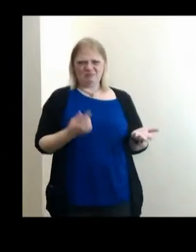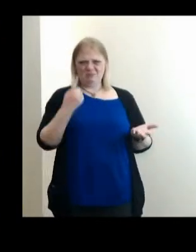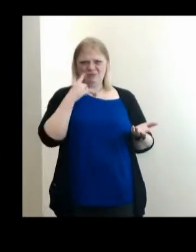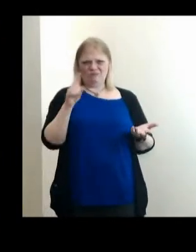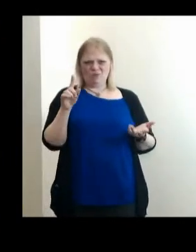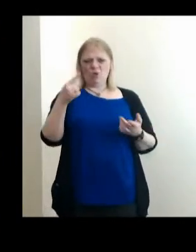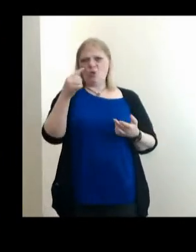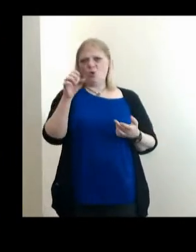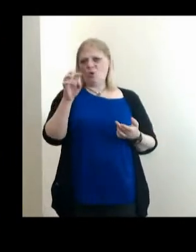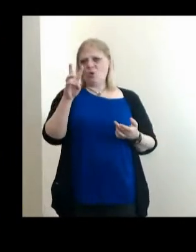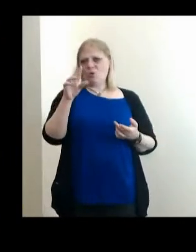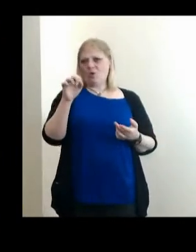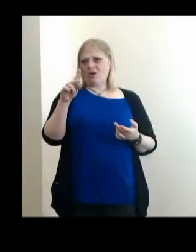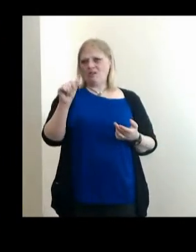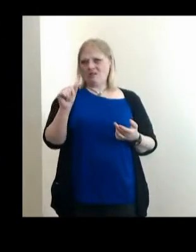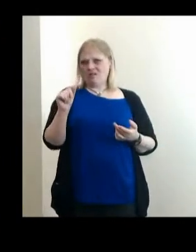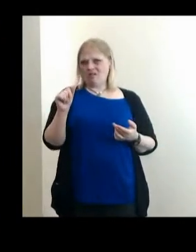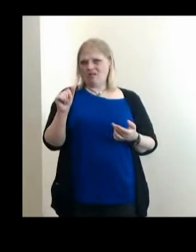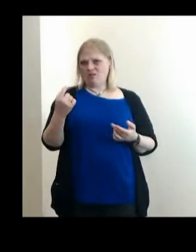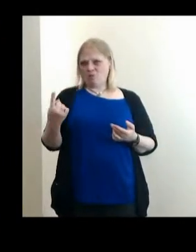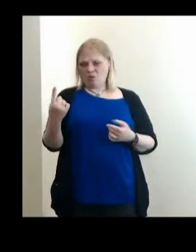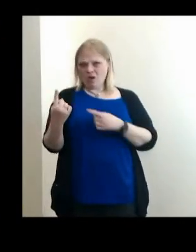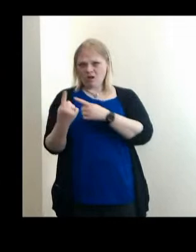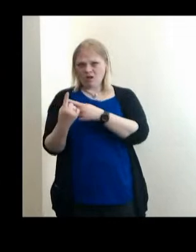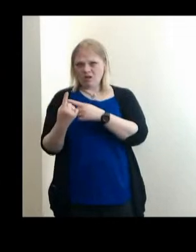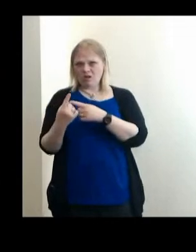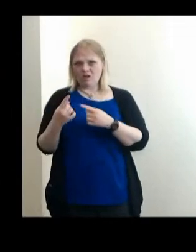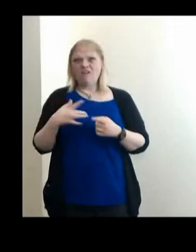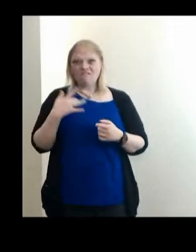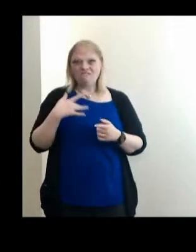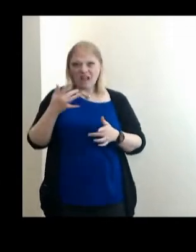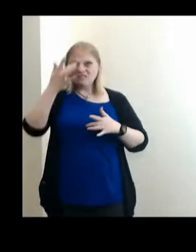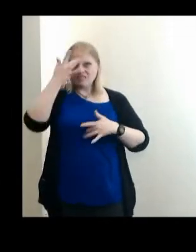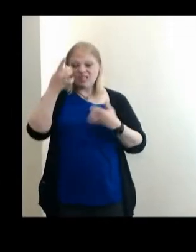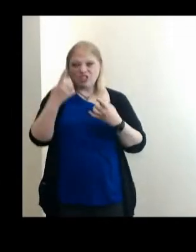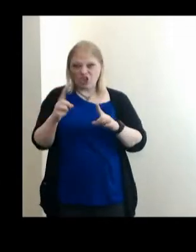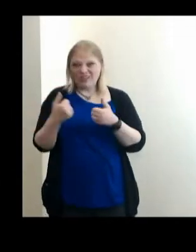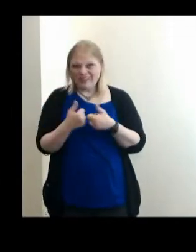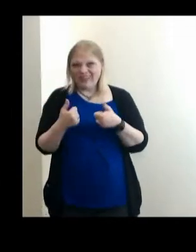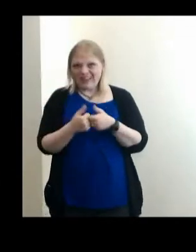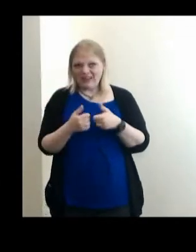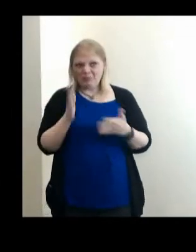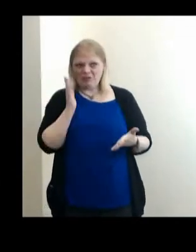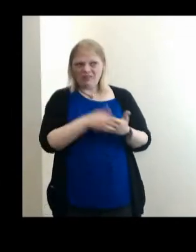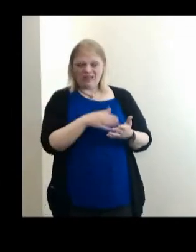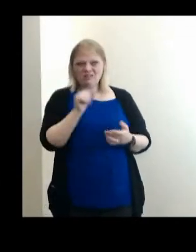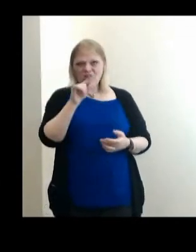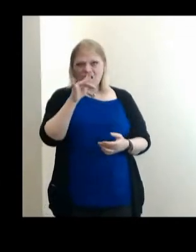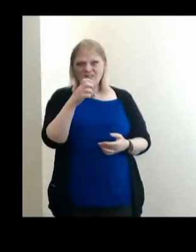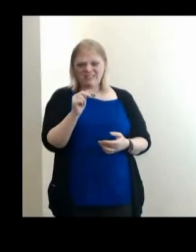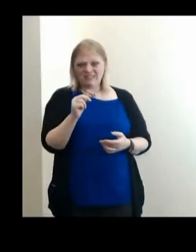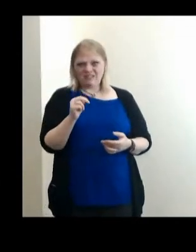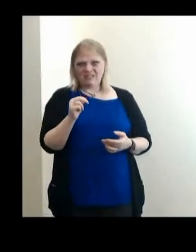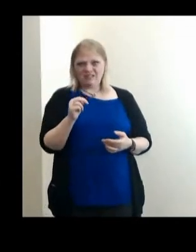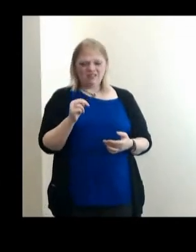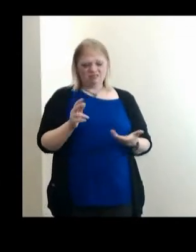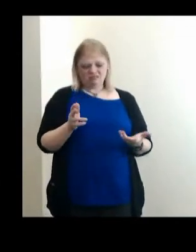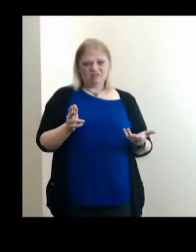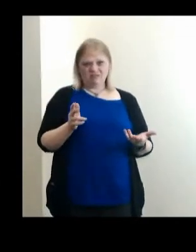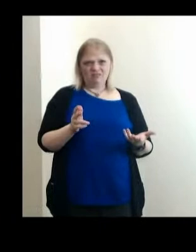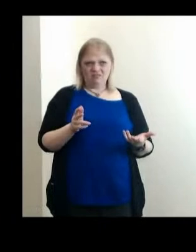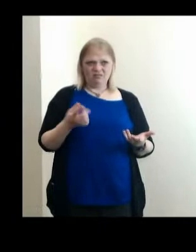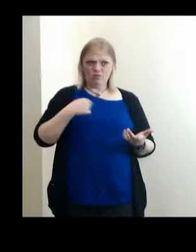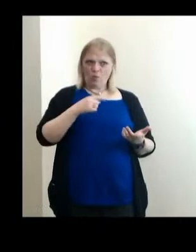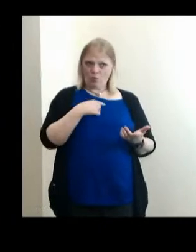Gowanda team. And one of them, it turns out, was symptomatic during the game in which they played against Alden. And we